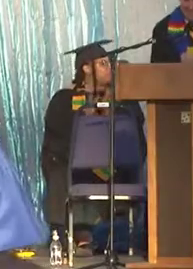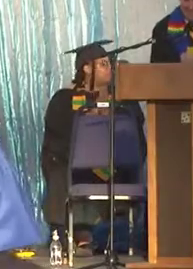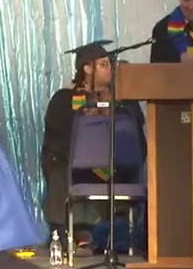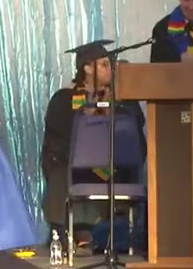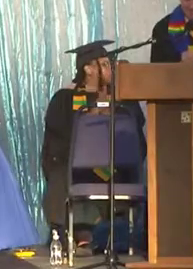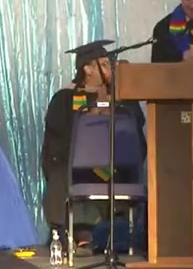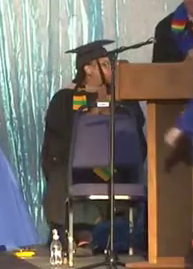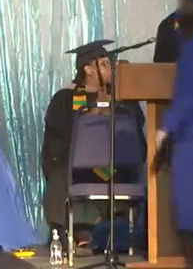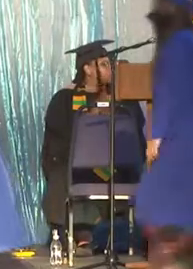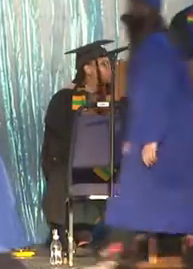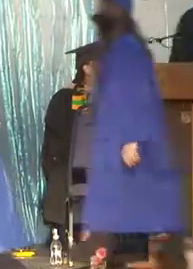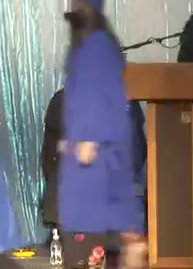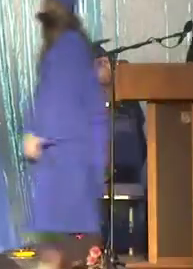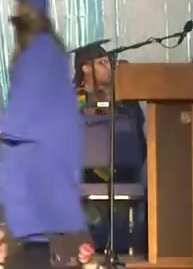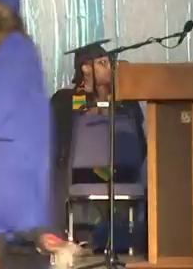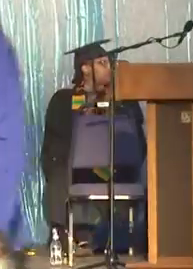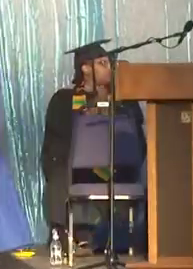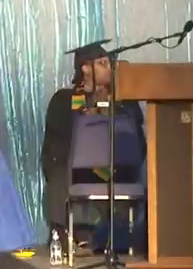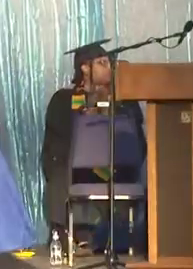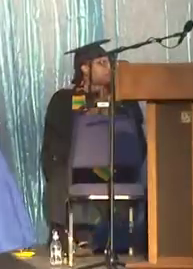Caitlin Howard.